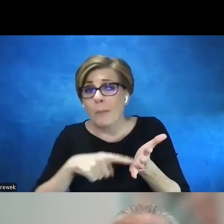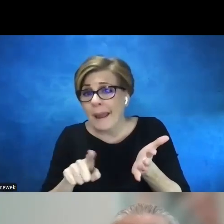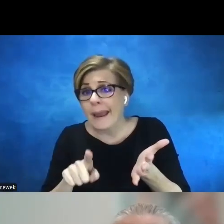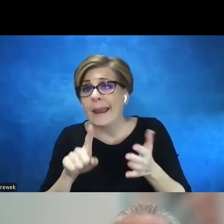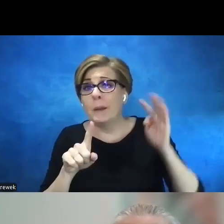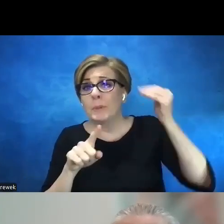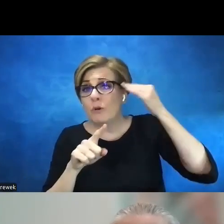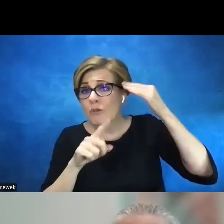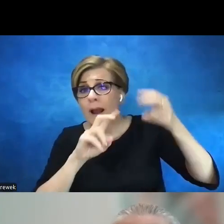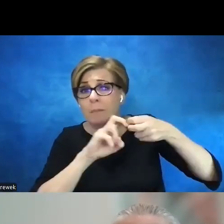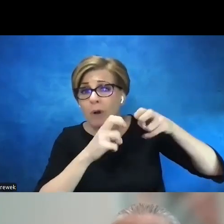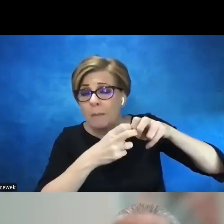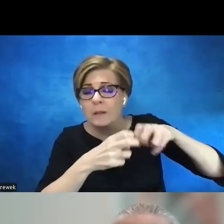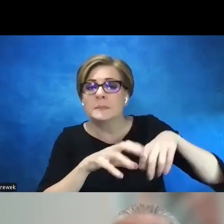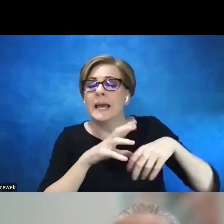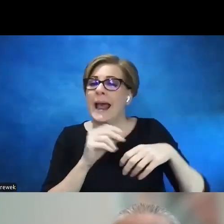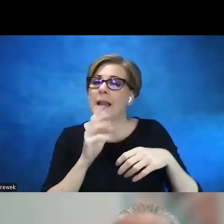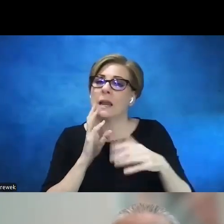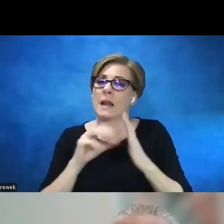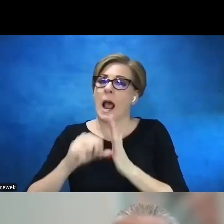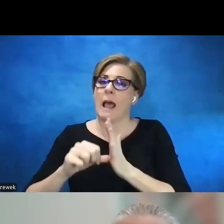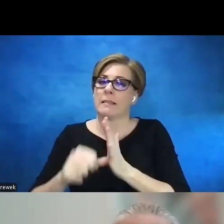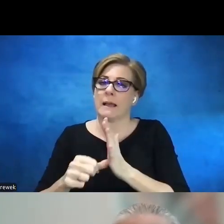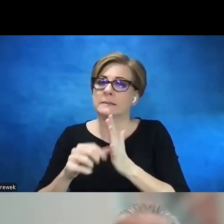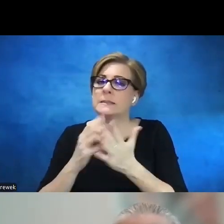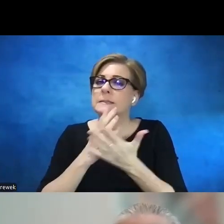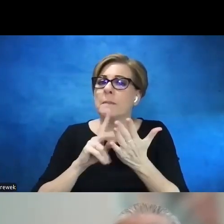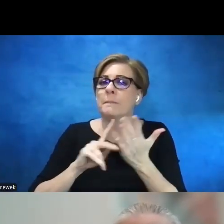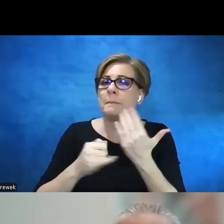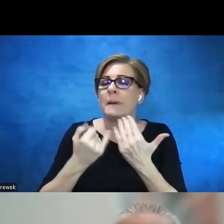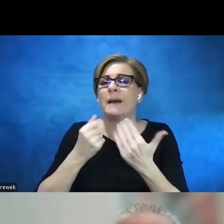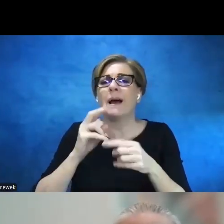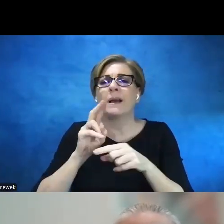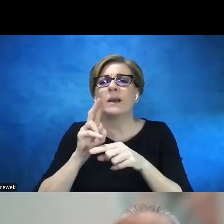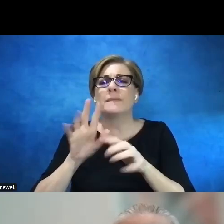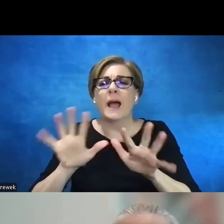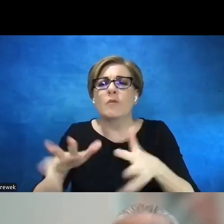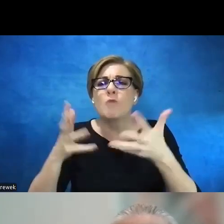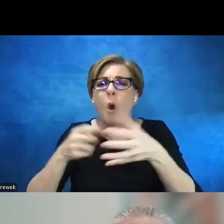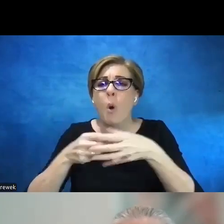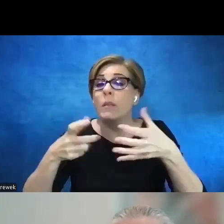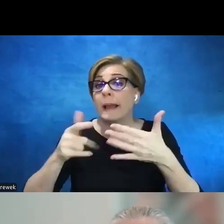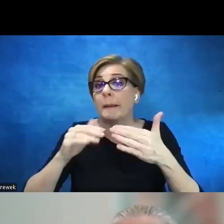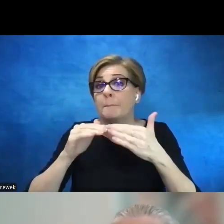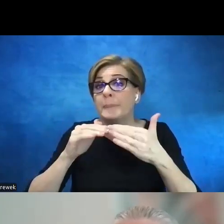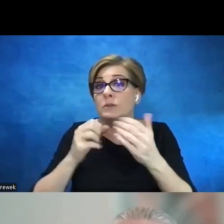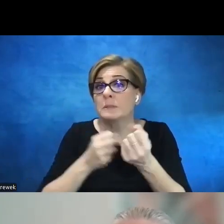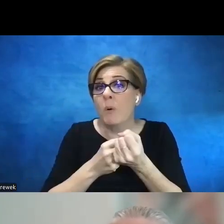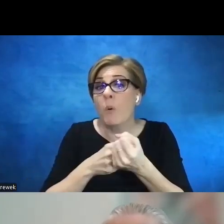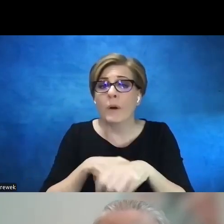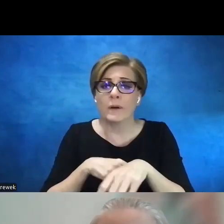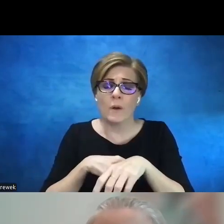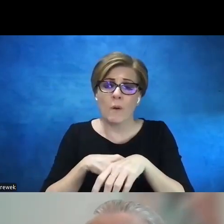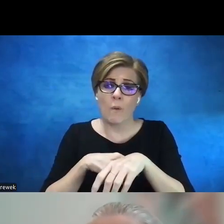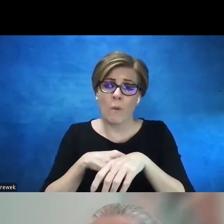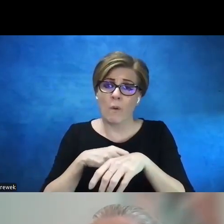also will highlight some of these initiatives to grow and strengthen the workforce again, such as using peer support or champion employee wellnesses. So lots